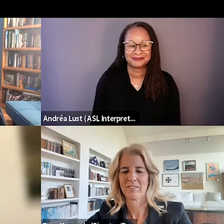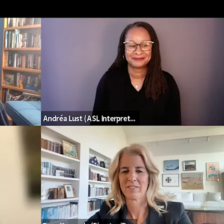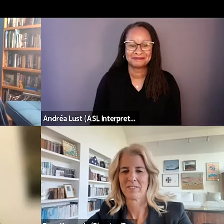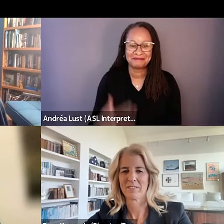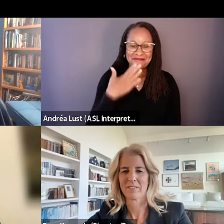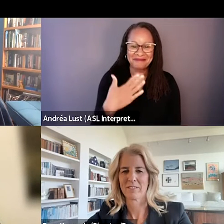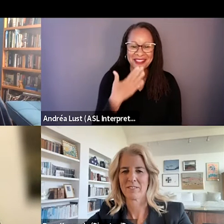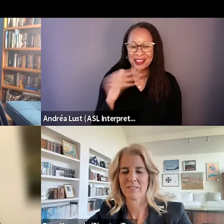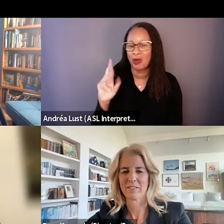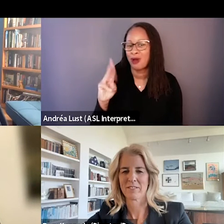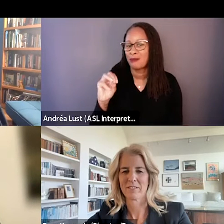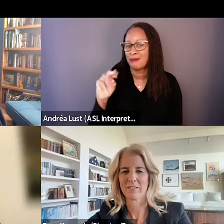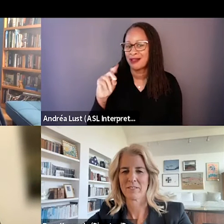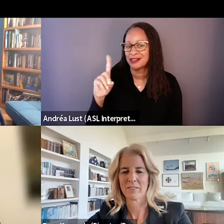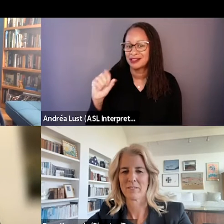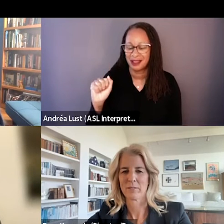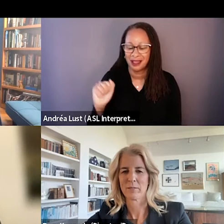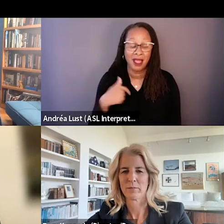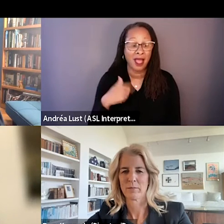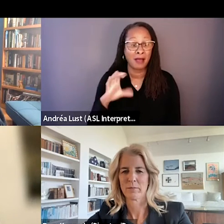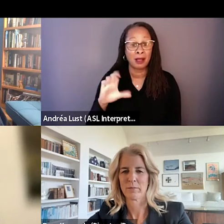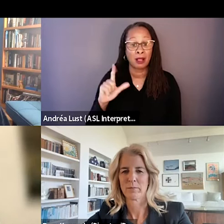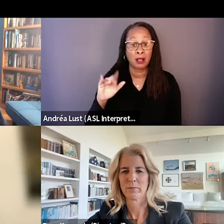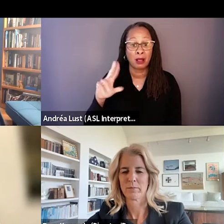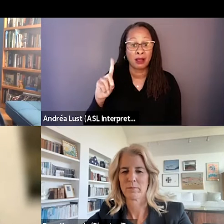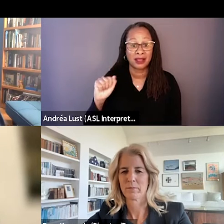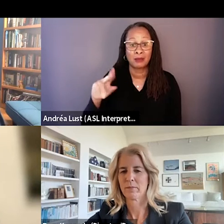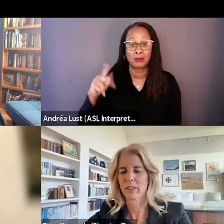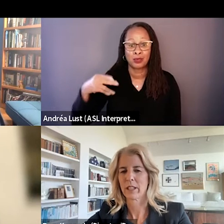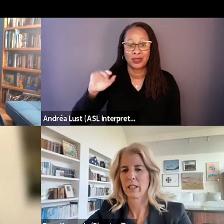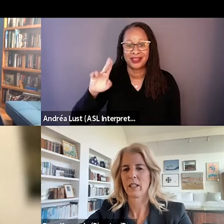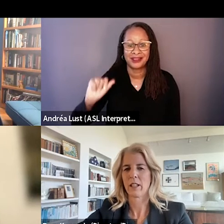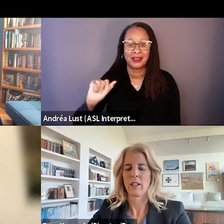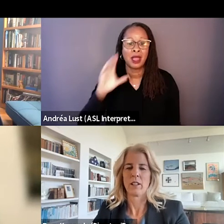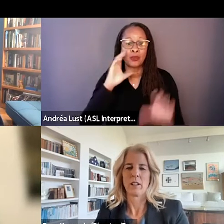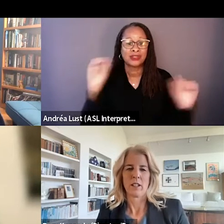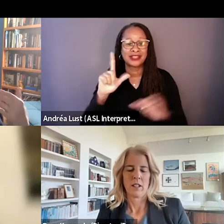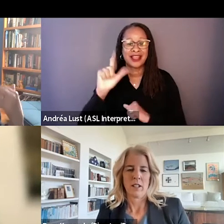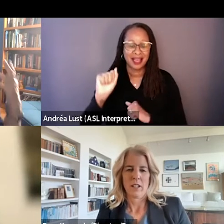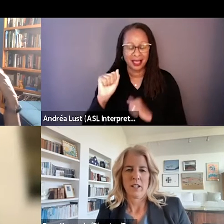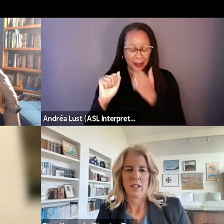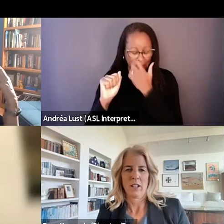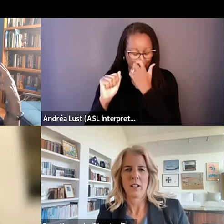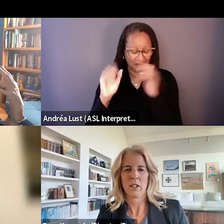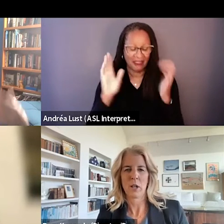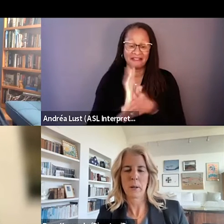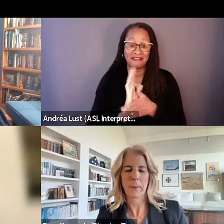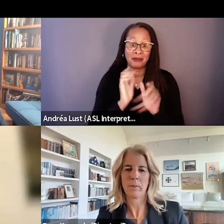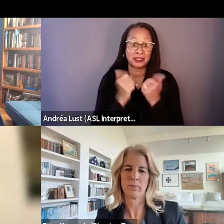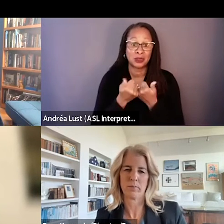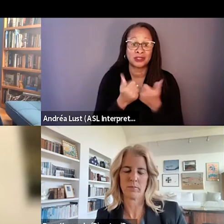Thanks so much, Armando. I'm Claudia Puig. I'm president of the LA Film Critics Association. I have light brown skin, brown hair. I'm in a blue